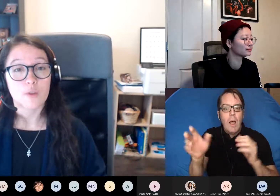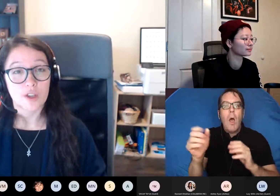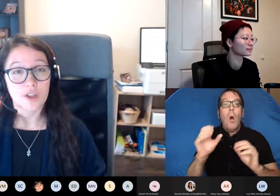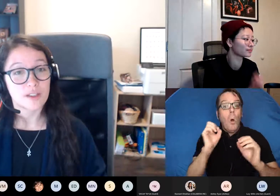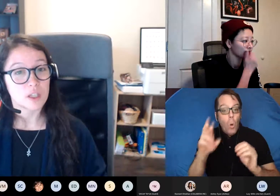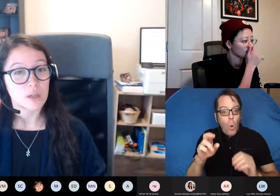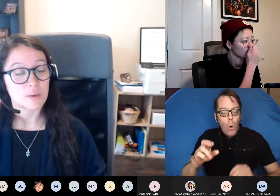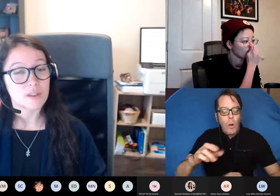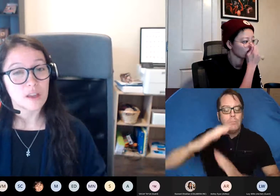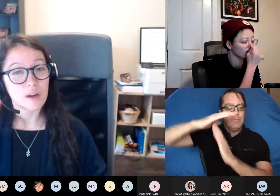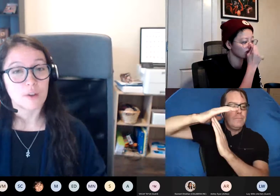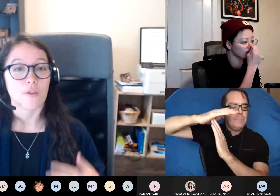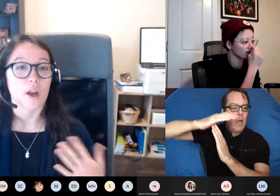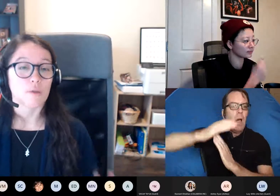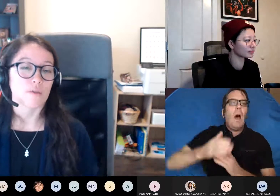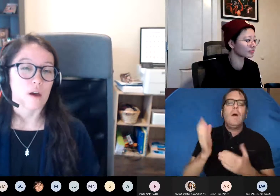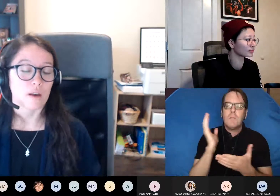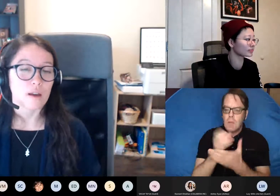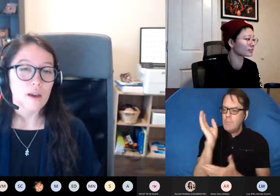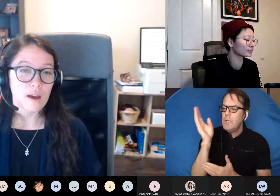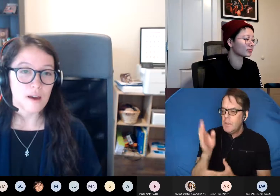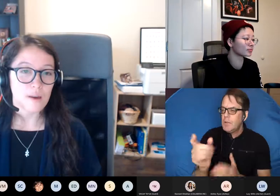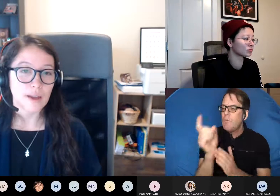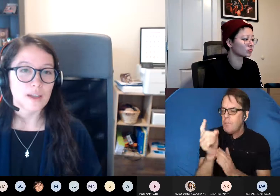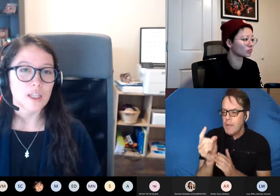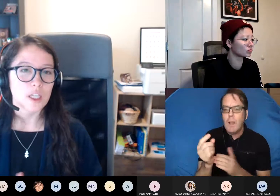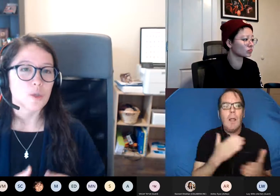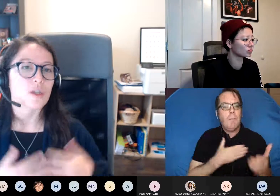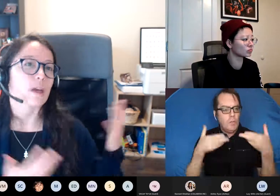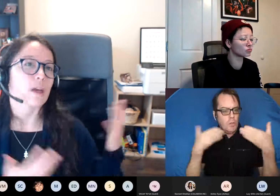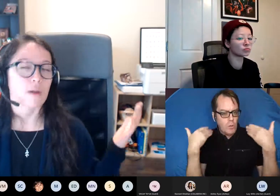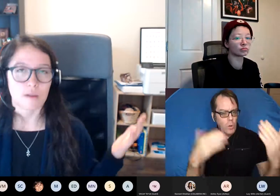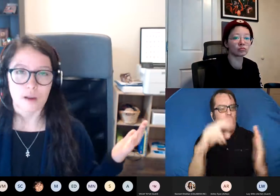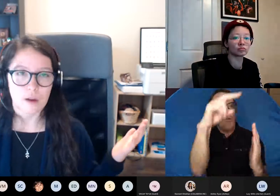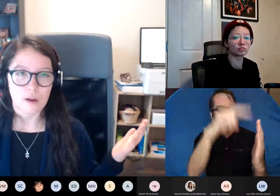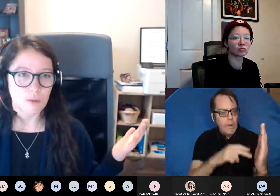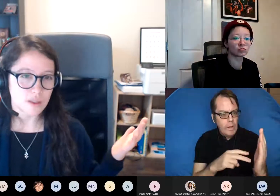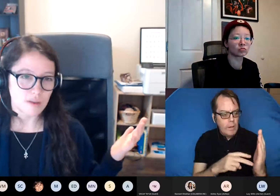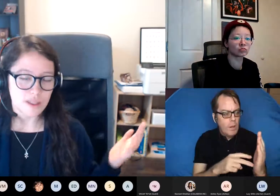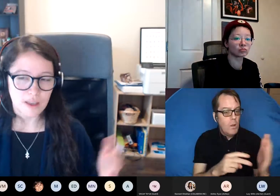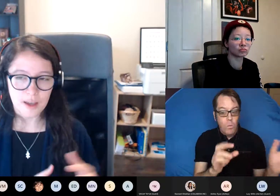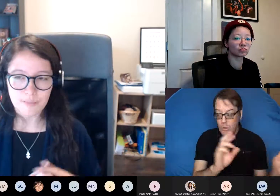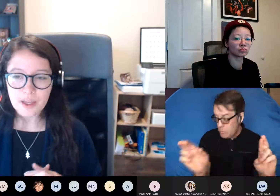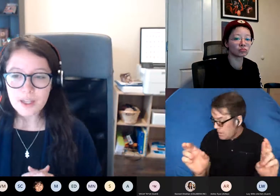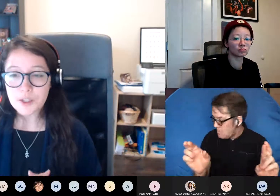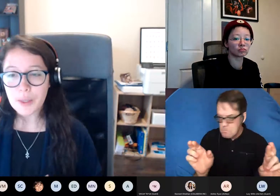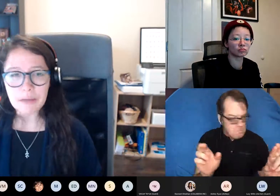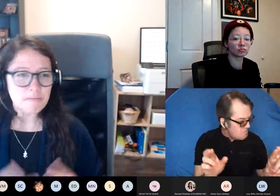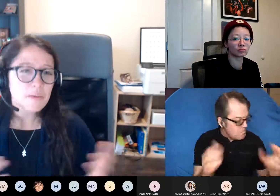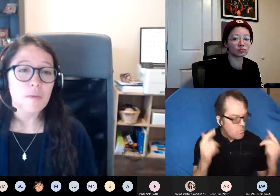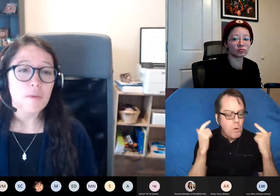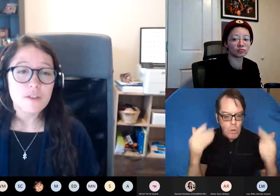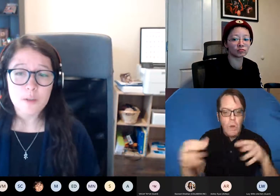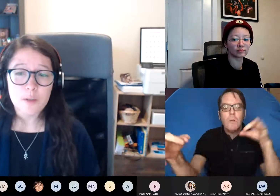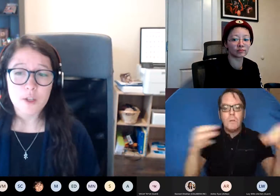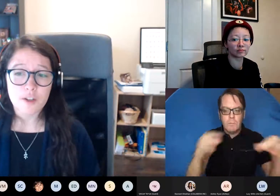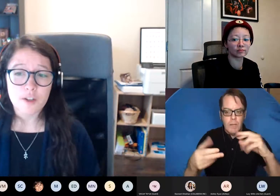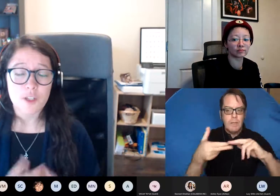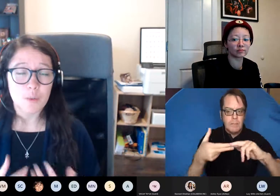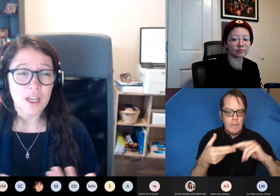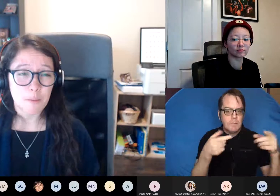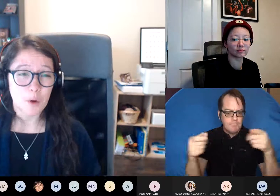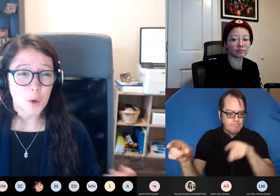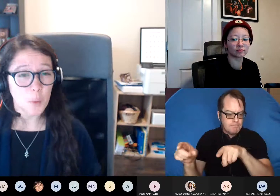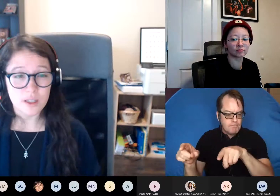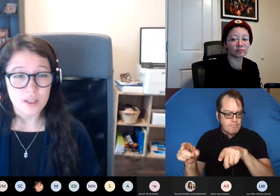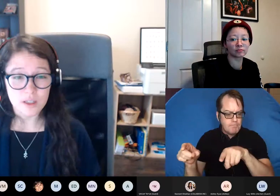I'm going to give you a chance to read what's there before I move on and continue to explain my thoughts on what's on this slide. So again, For the most part,